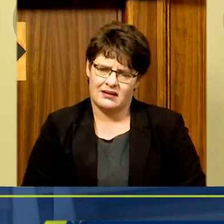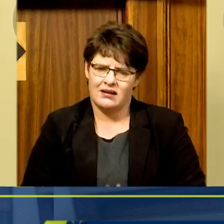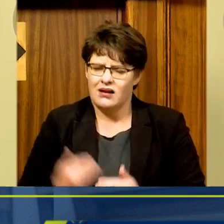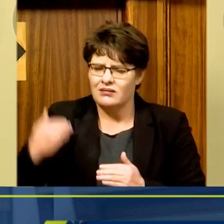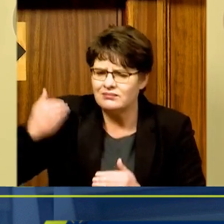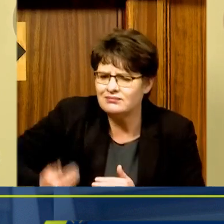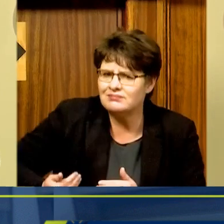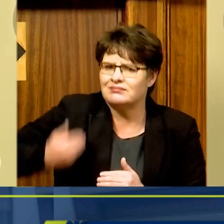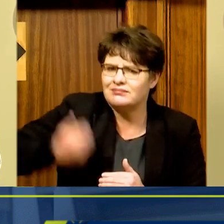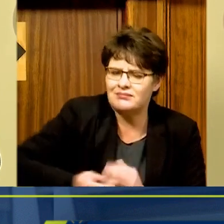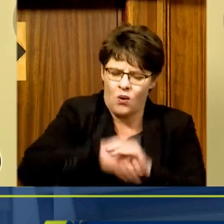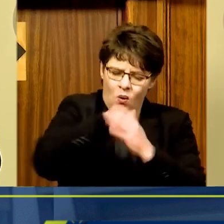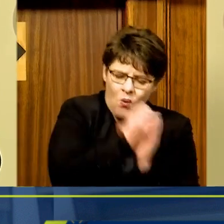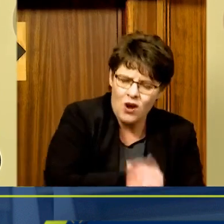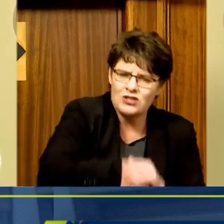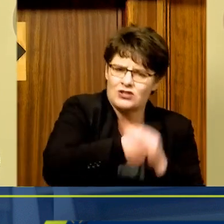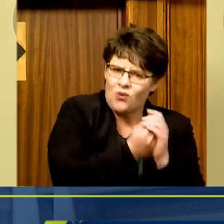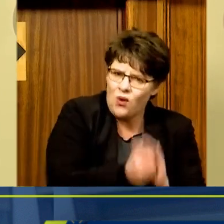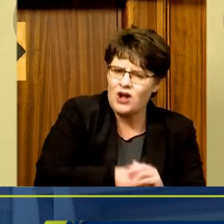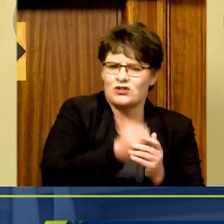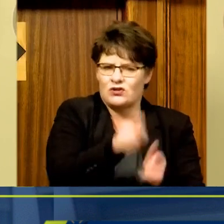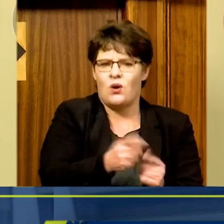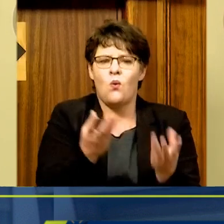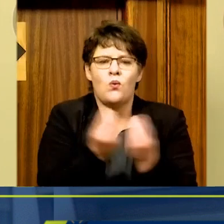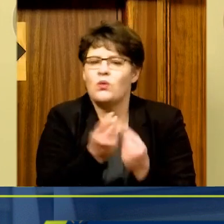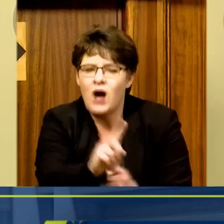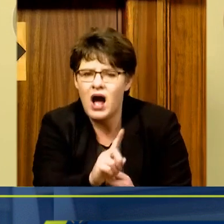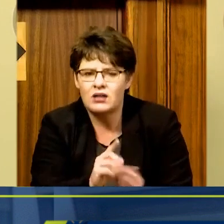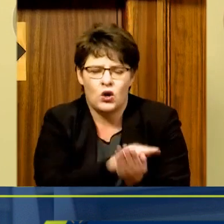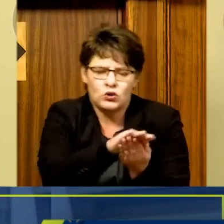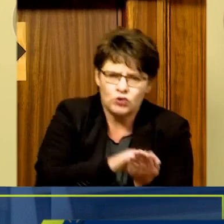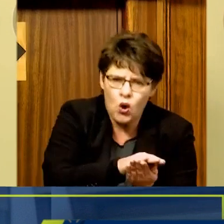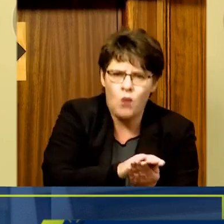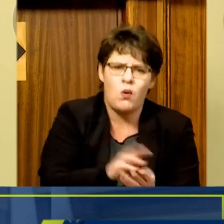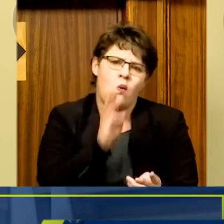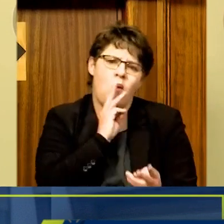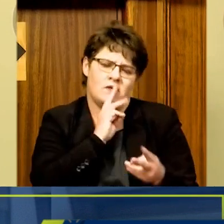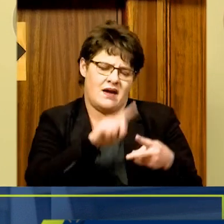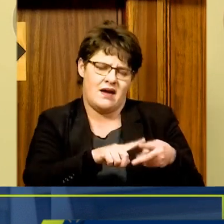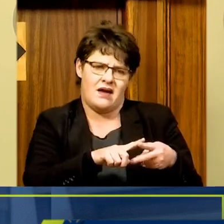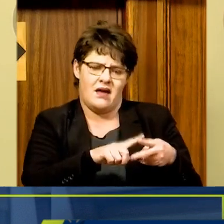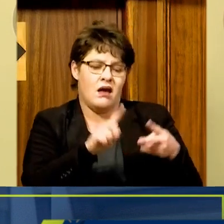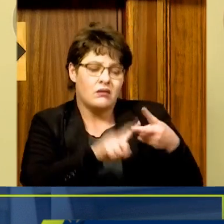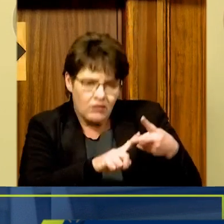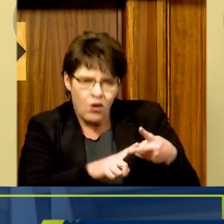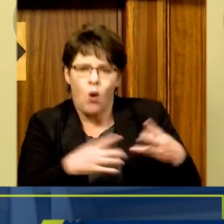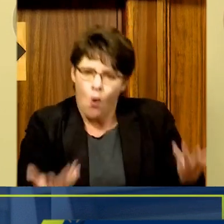regularly wash our hands with soap and water or sanitizer.